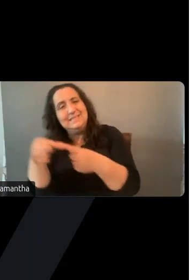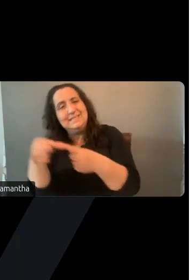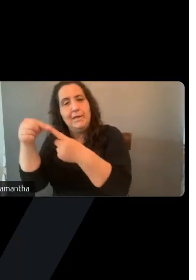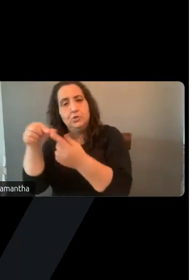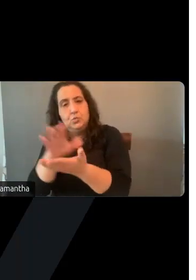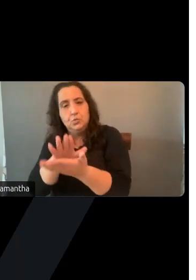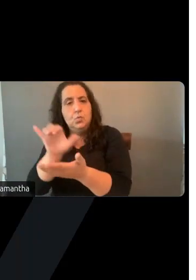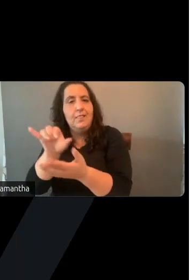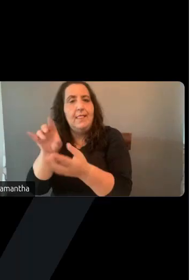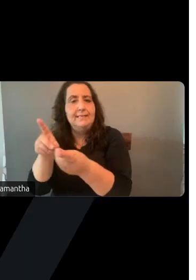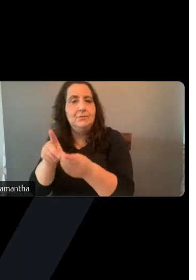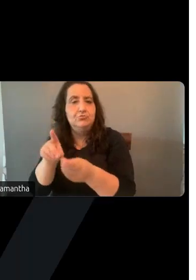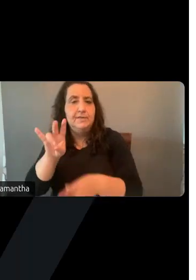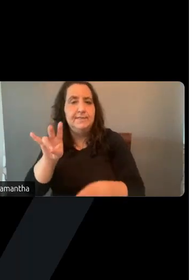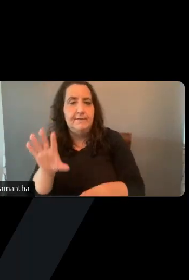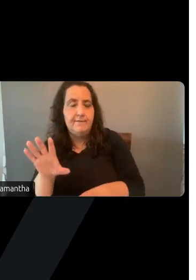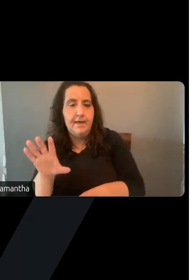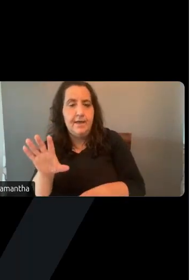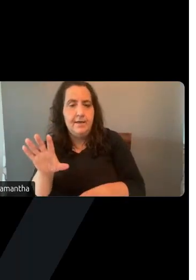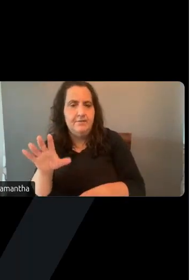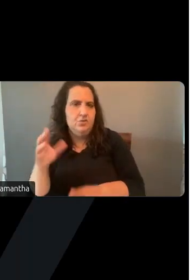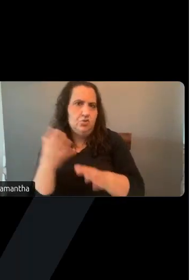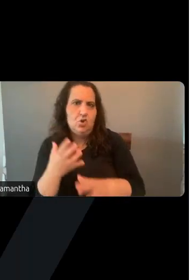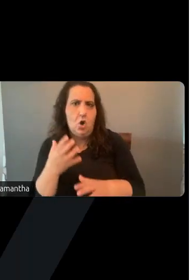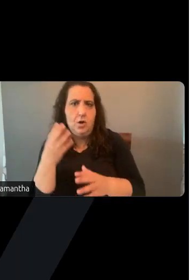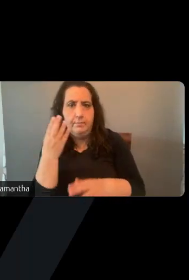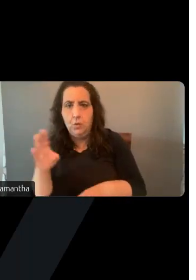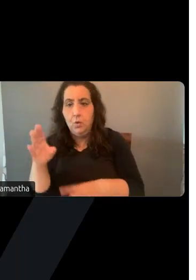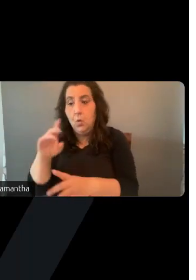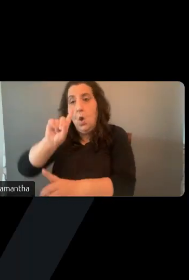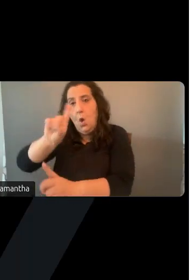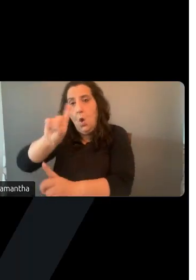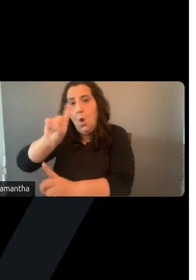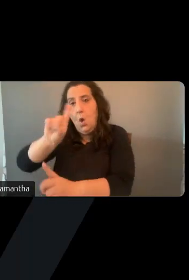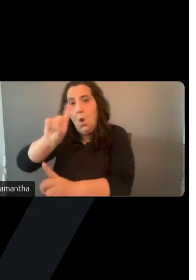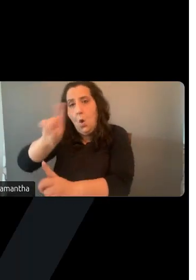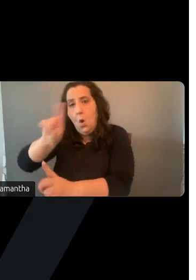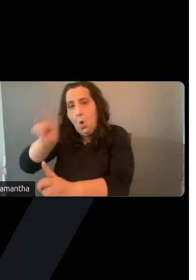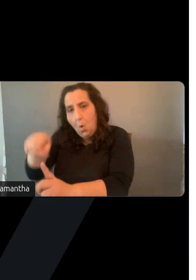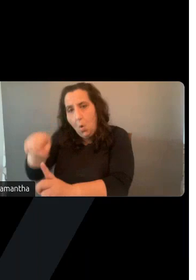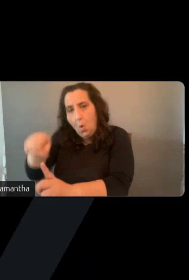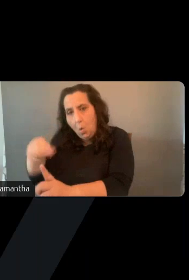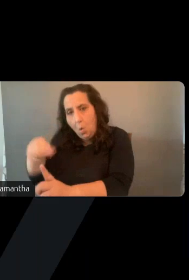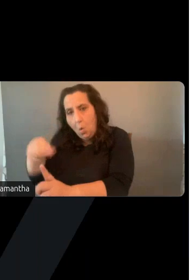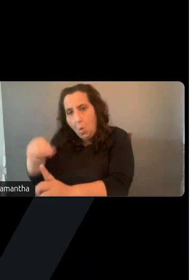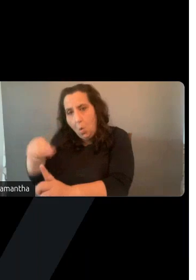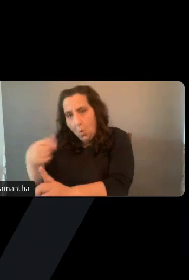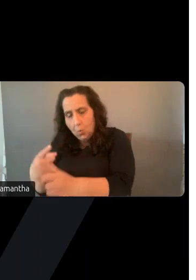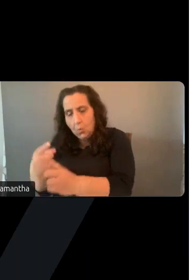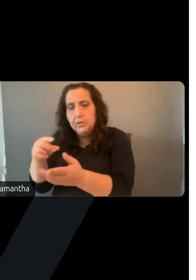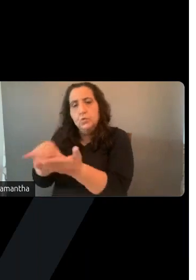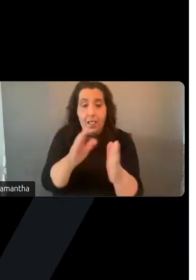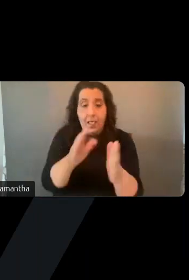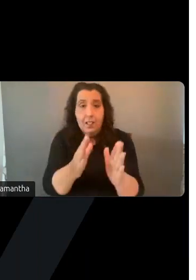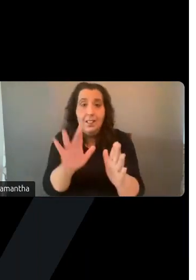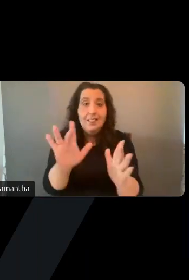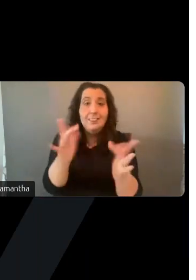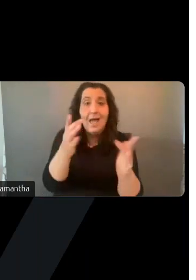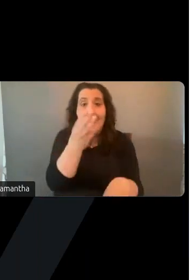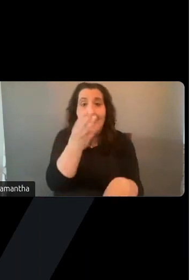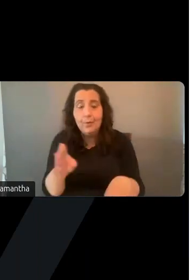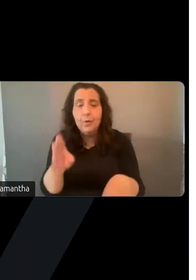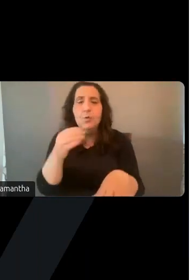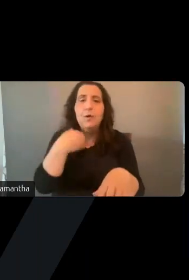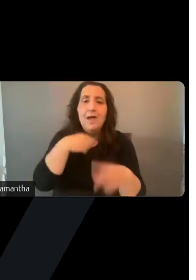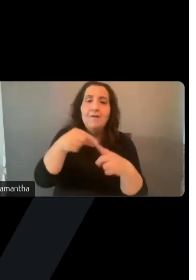District 75, where it's only students with disabilities. And then in the middle, you have things like special class, ICT, and SETs.